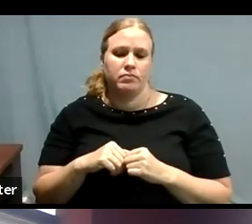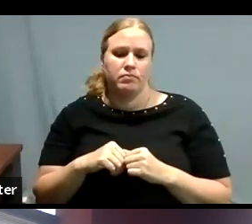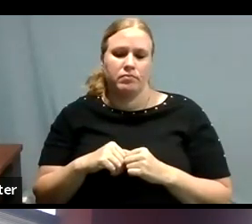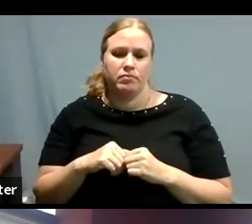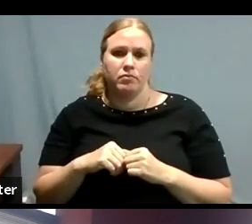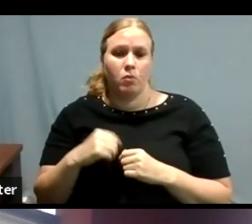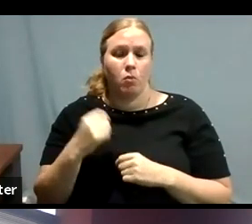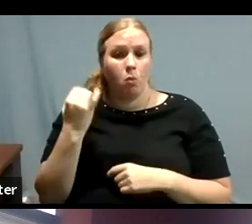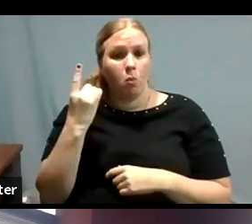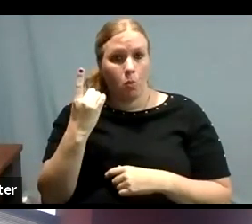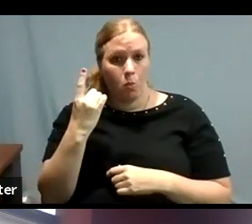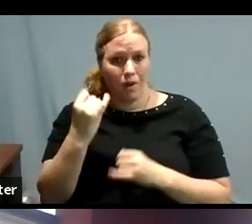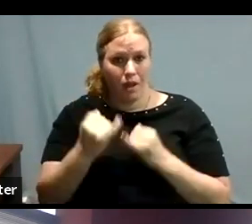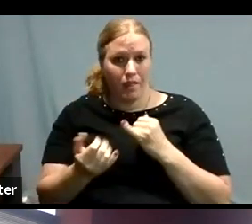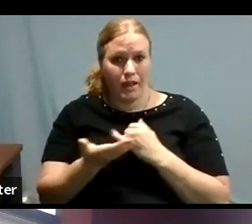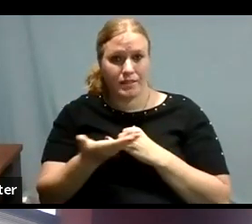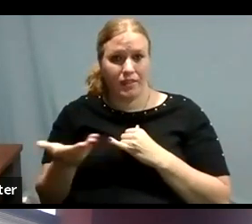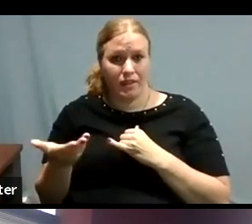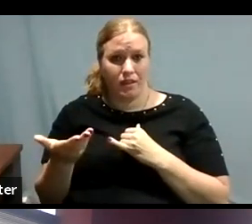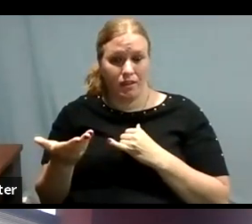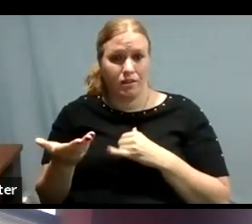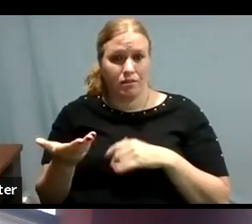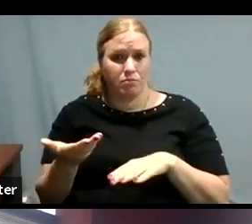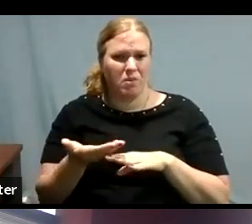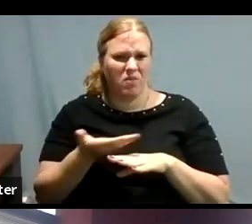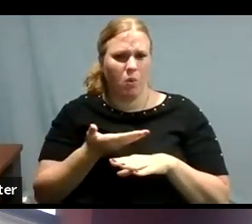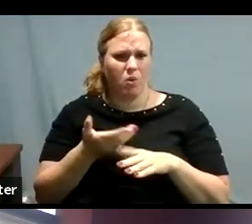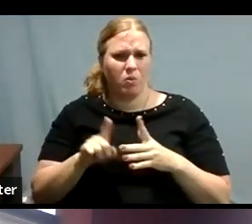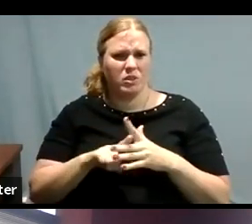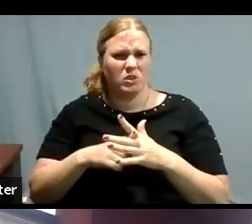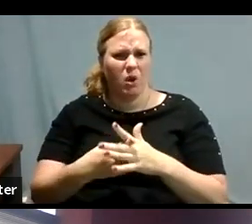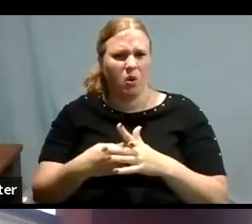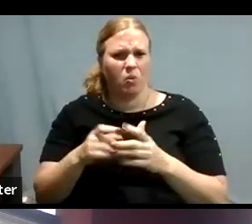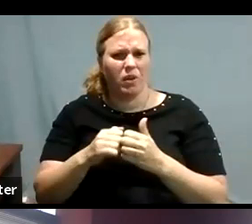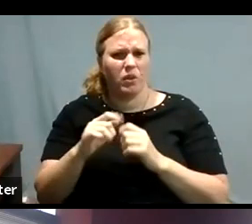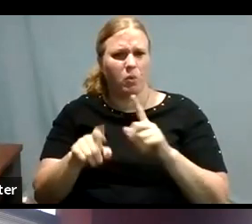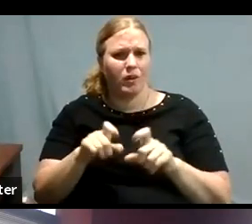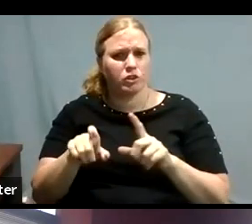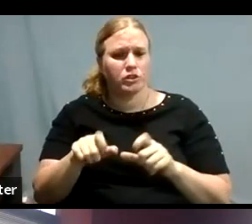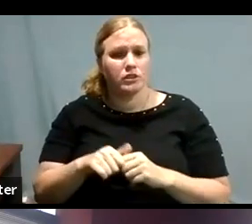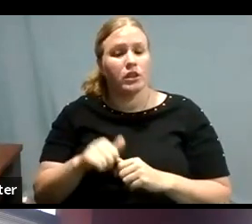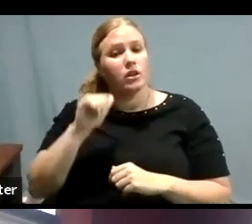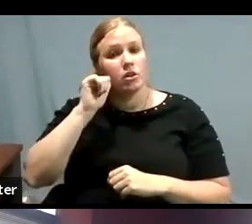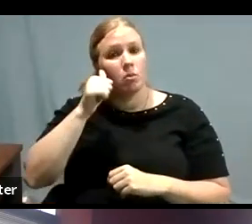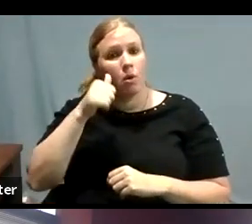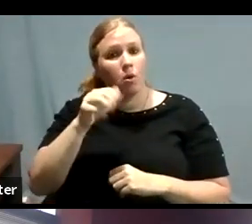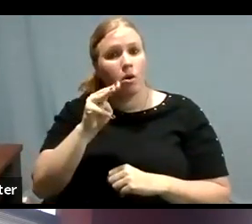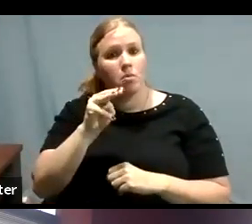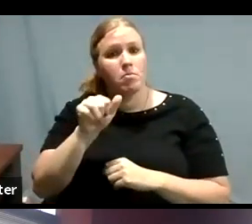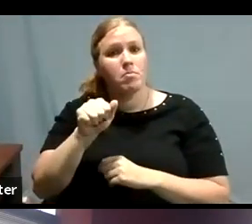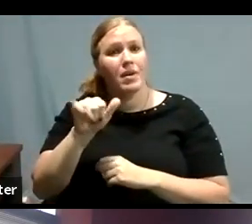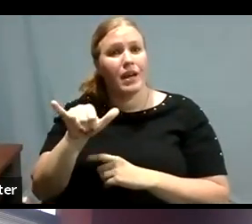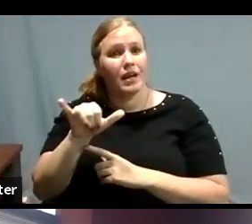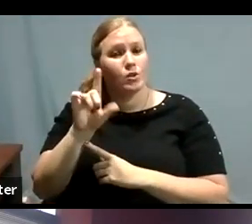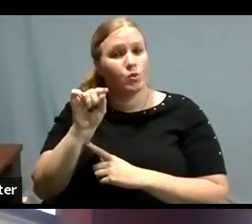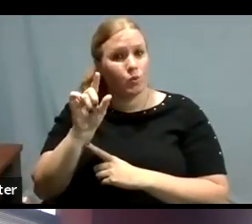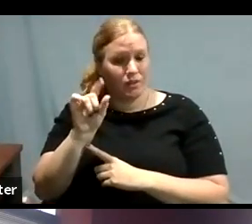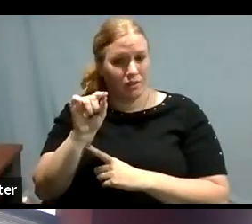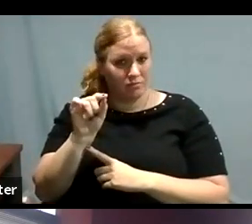One last thing before we open up to questions. So tomorrow is May 20th, and there's been a lot of talk